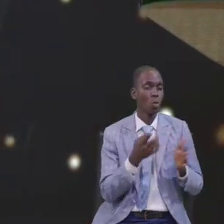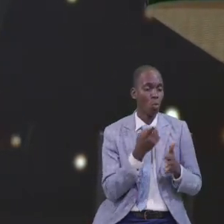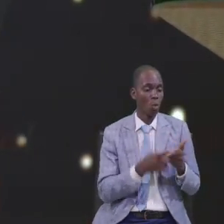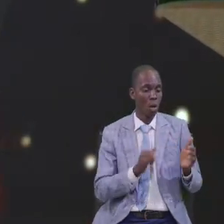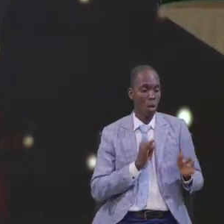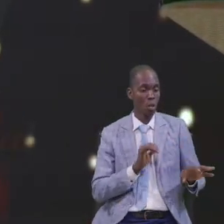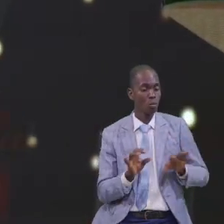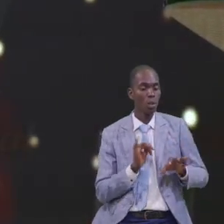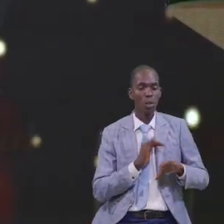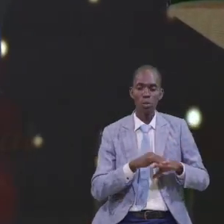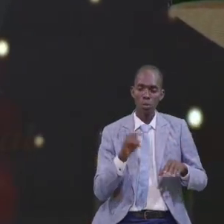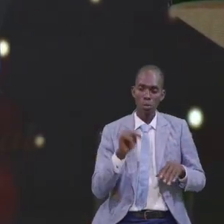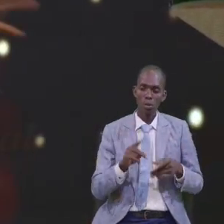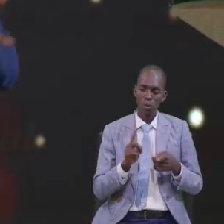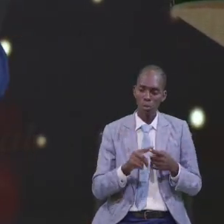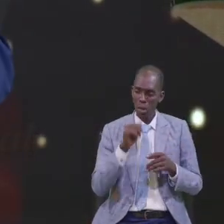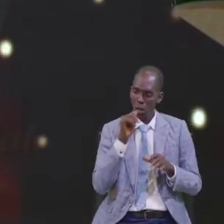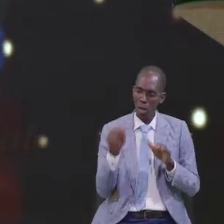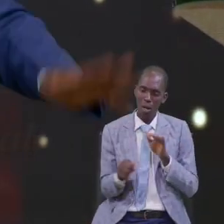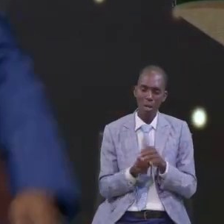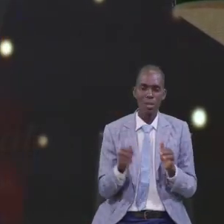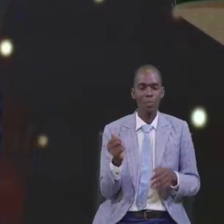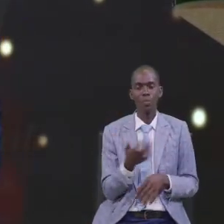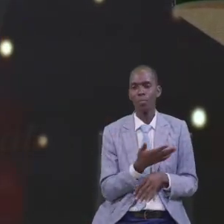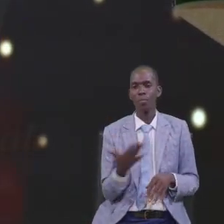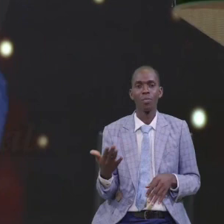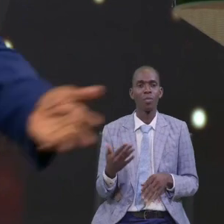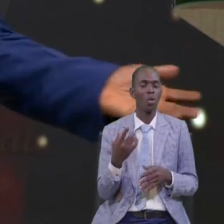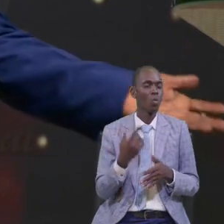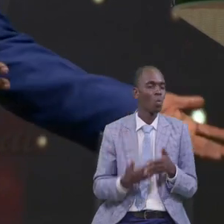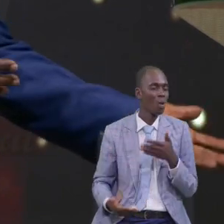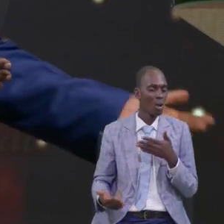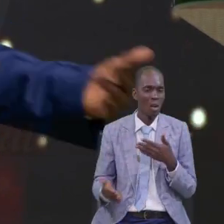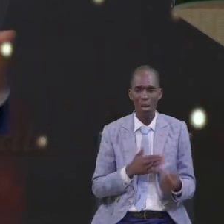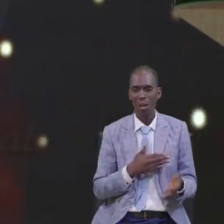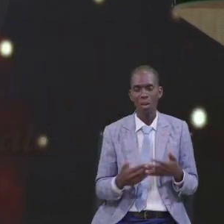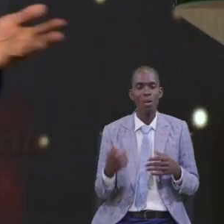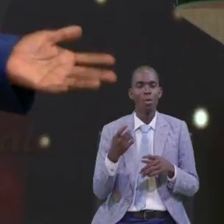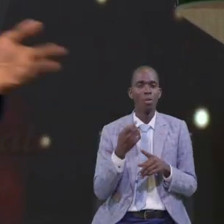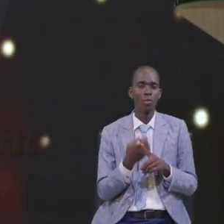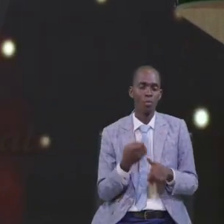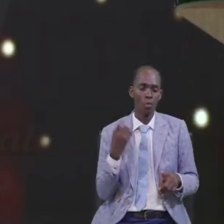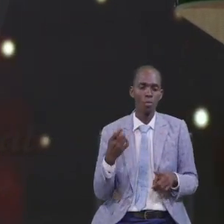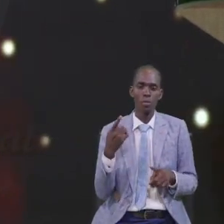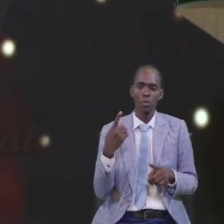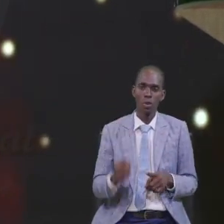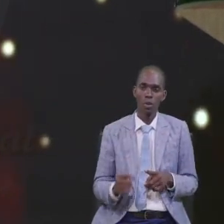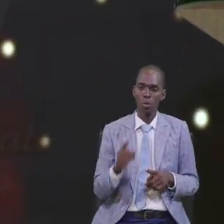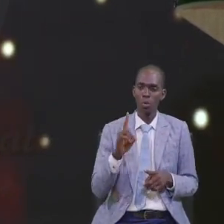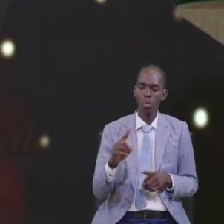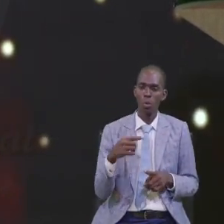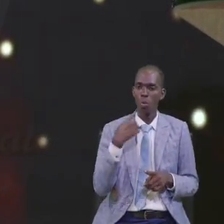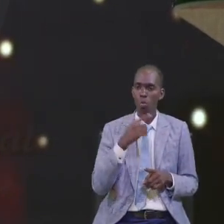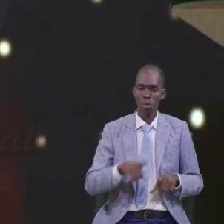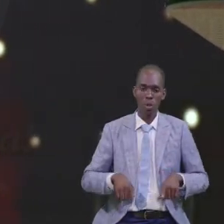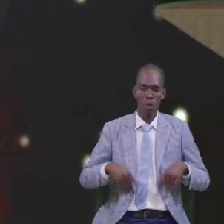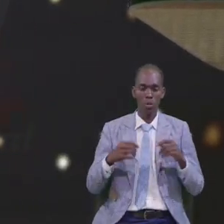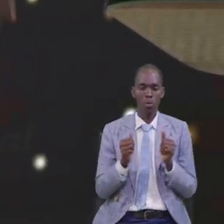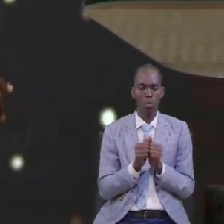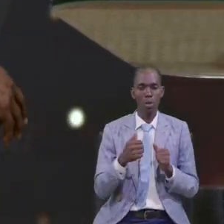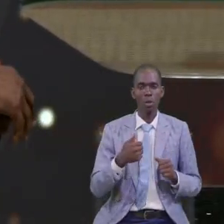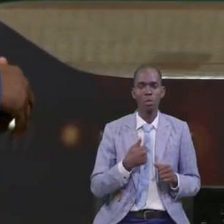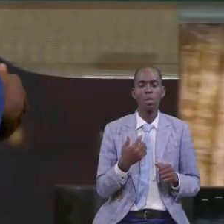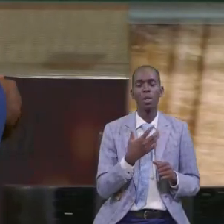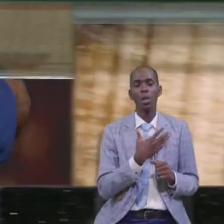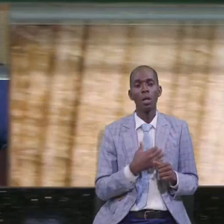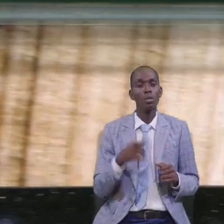I don't have to hide anything whatever from the one who lives with me at home. And